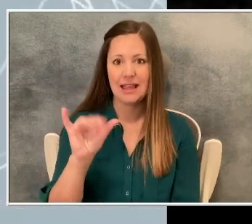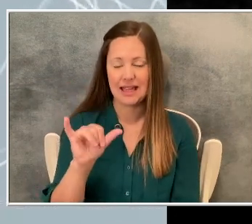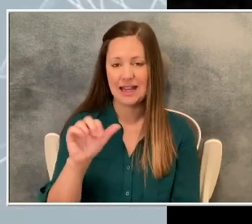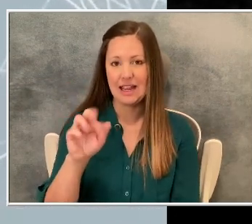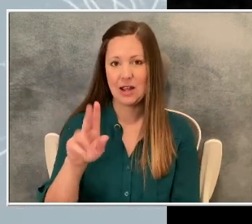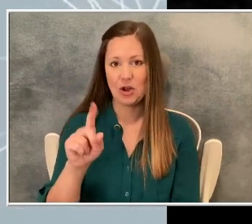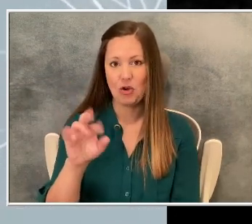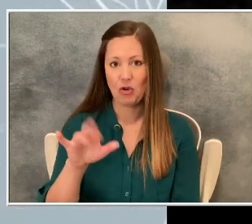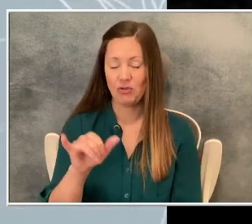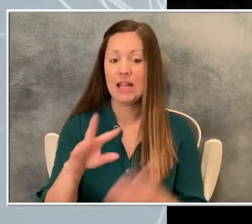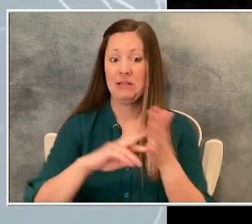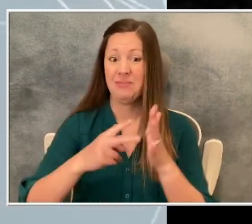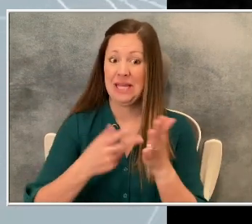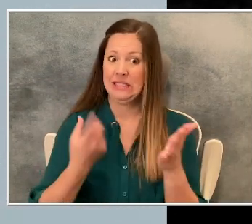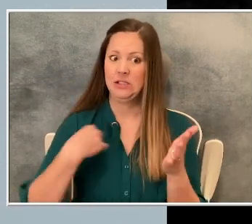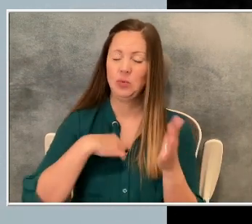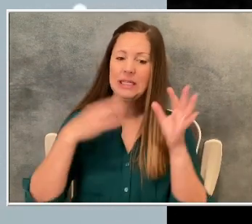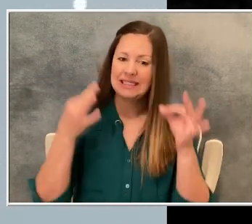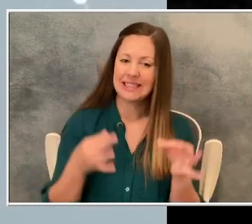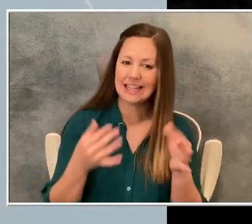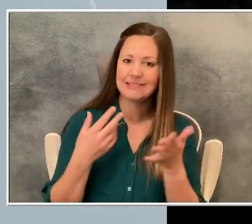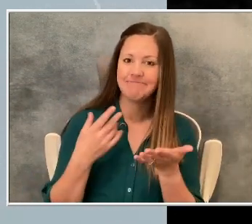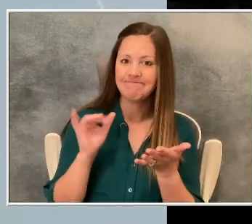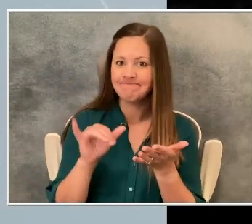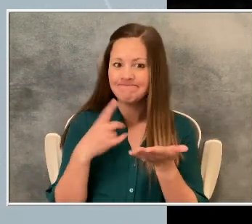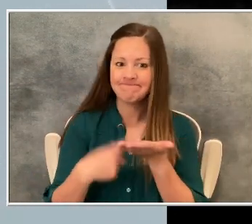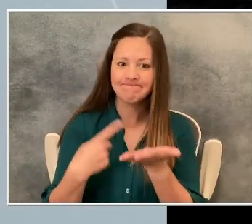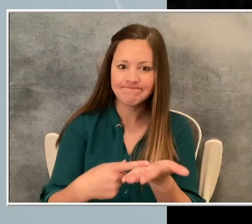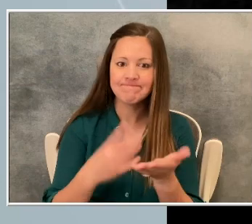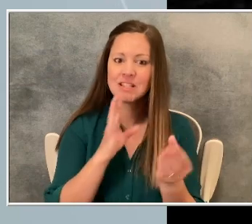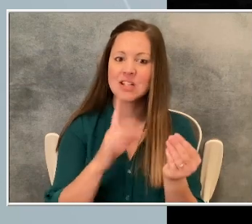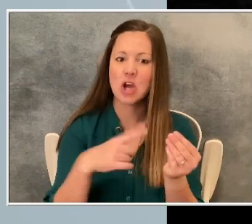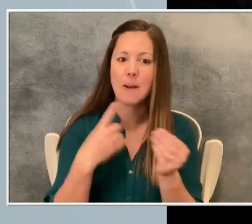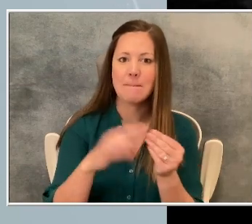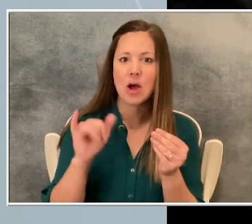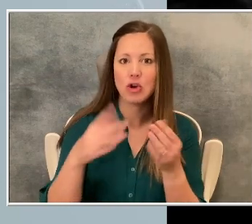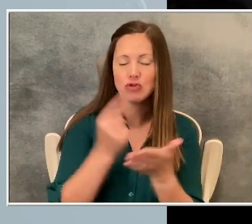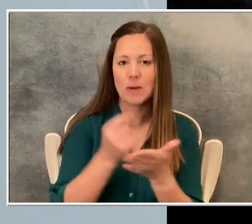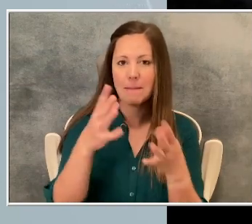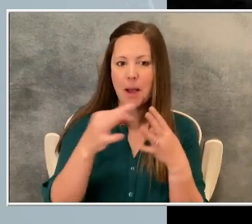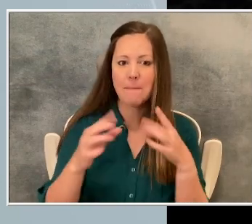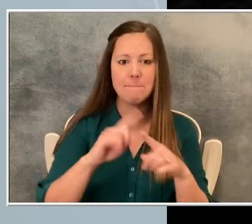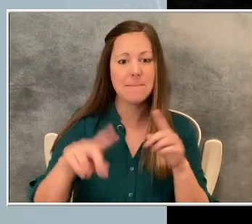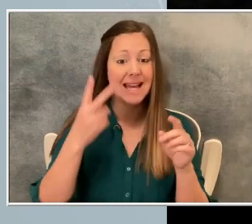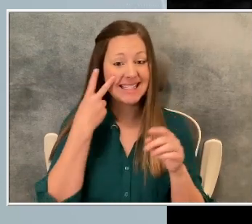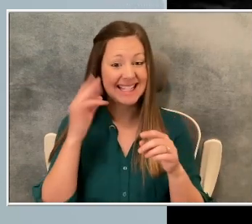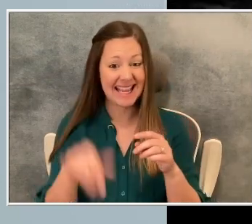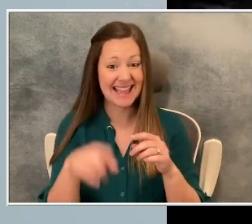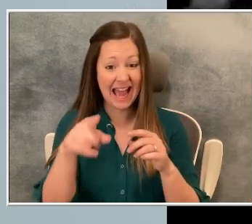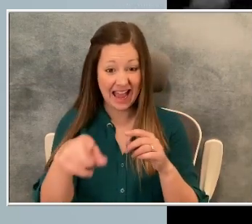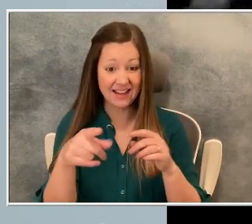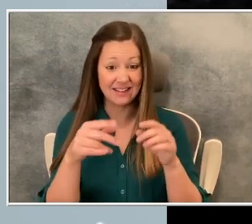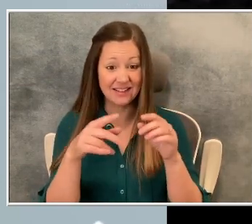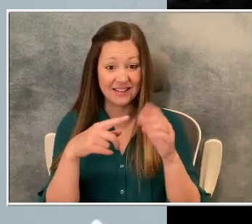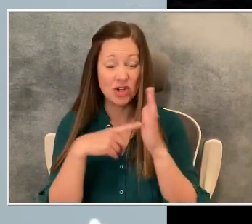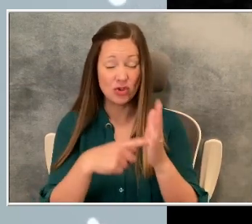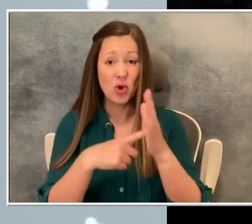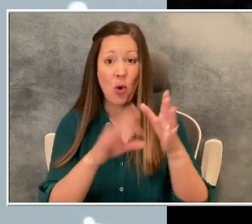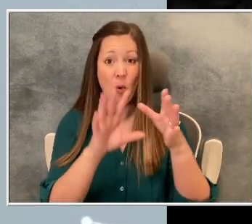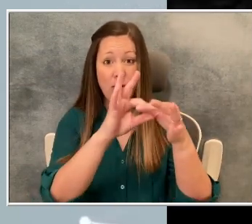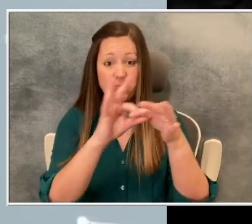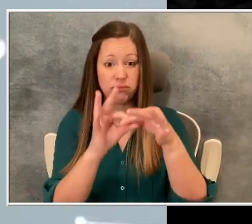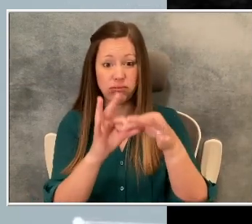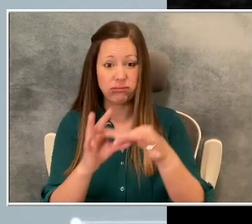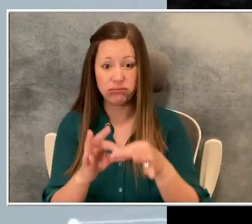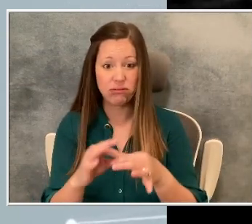for treatment of that. And if you play the forward video, we can see that that blockage continues down to where she had previous common iliac